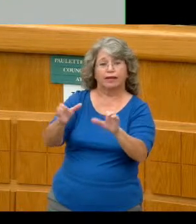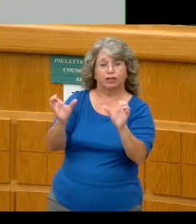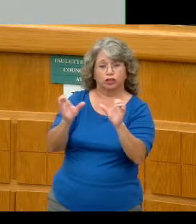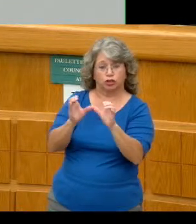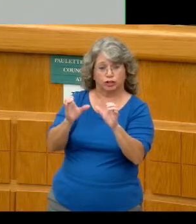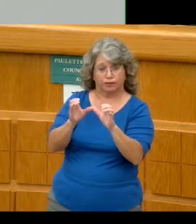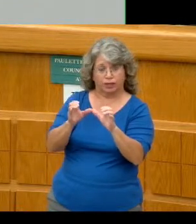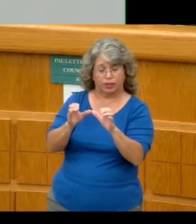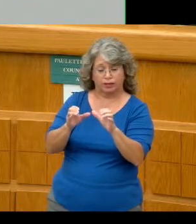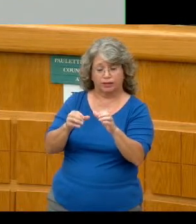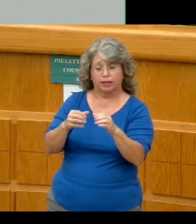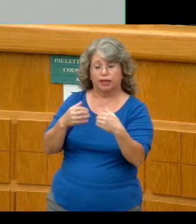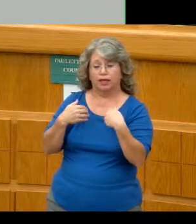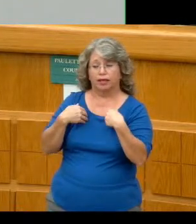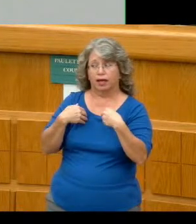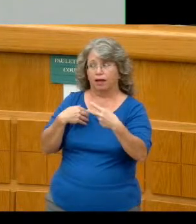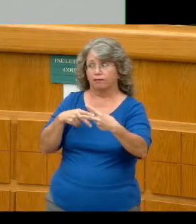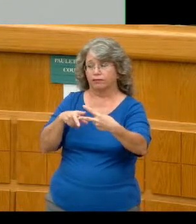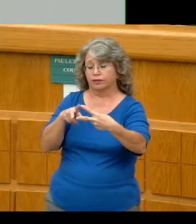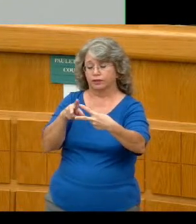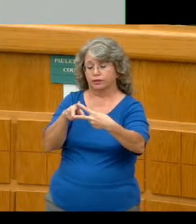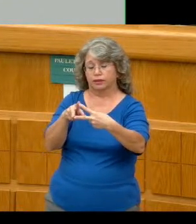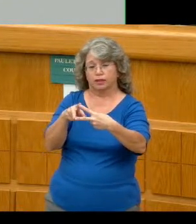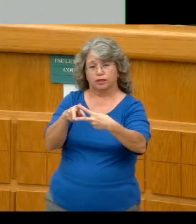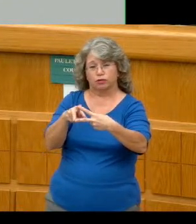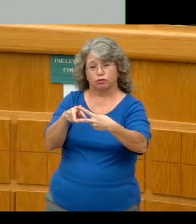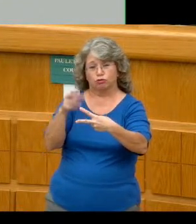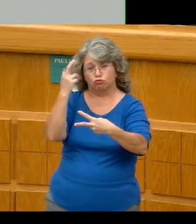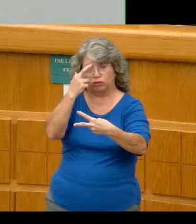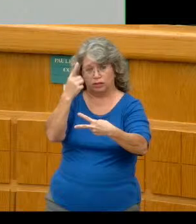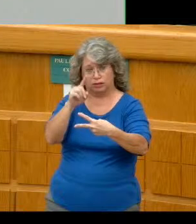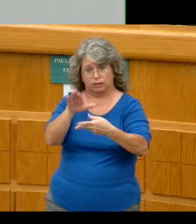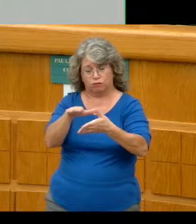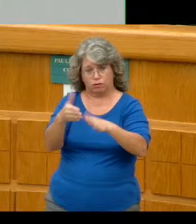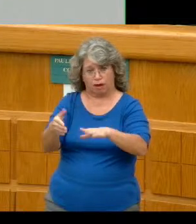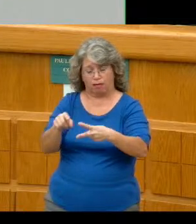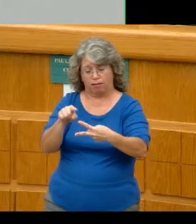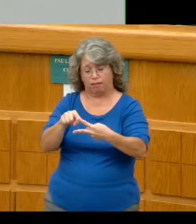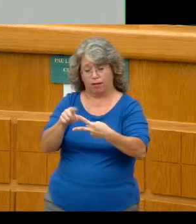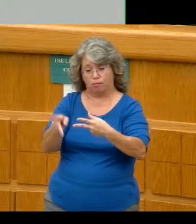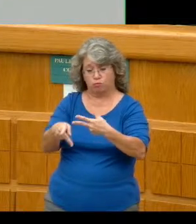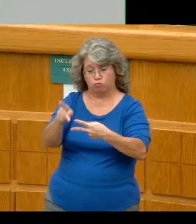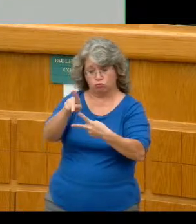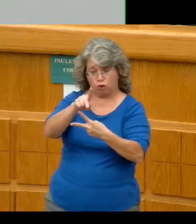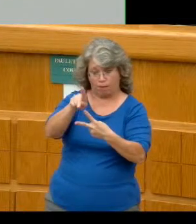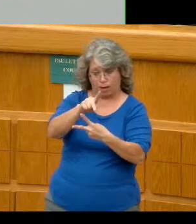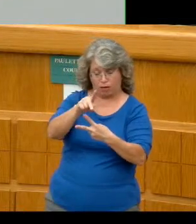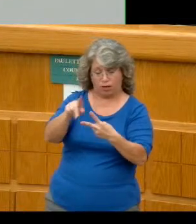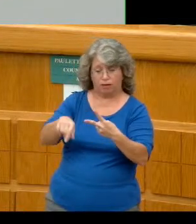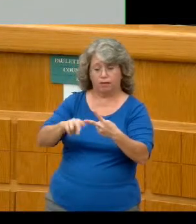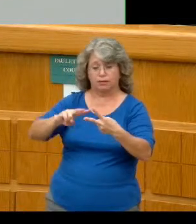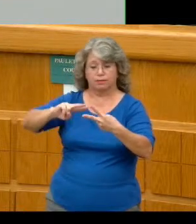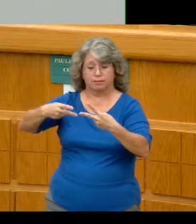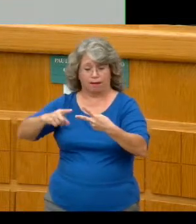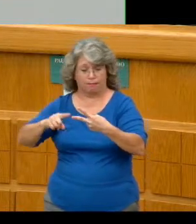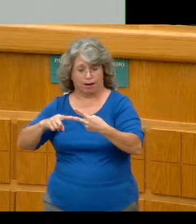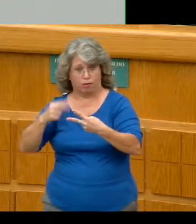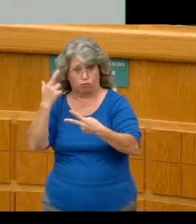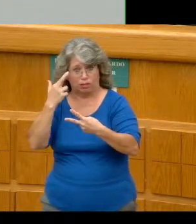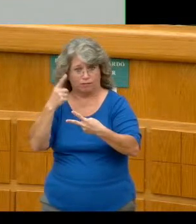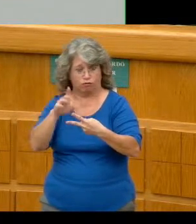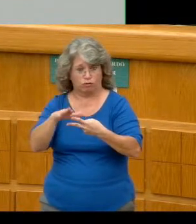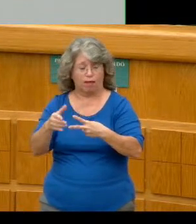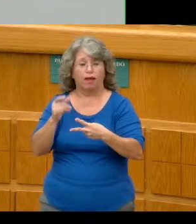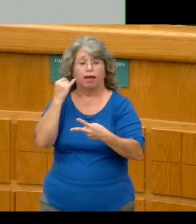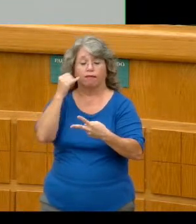COVID is written as the primary cause of death or a secondary cause of death. If it's a primary cause of death, the death is classified as a COVID